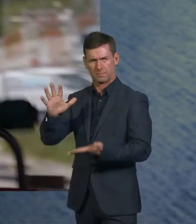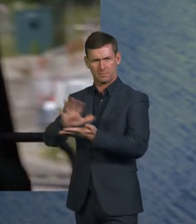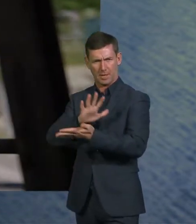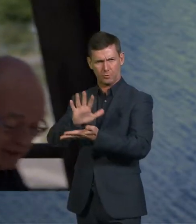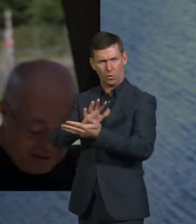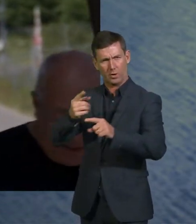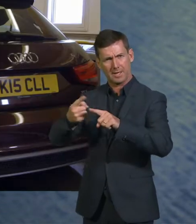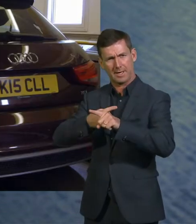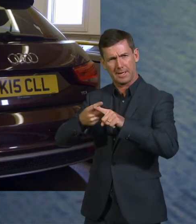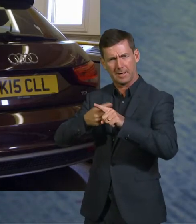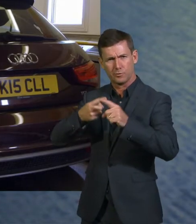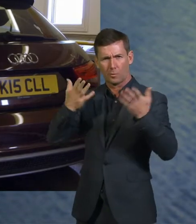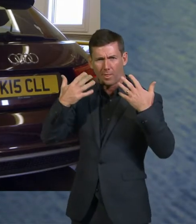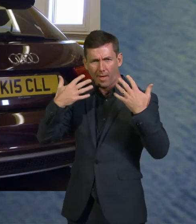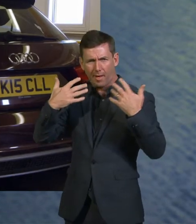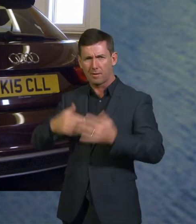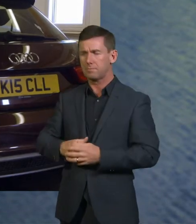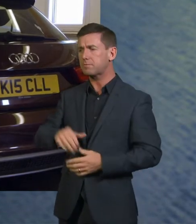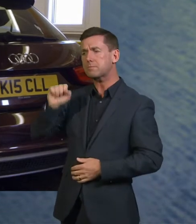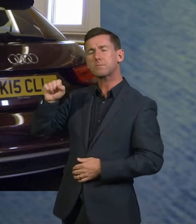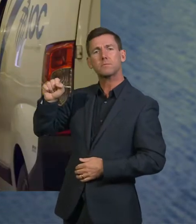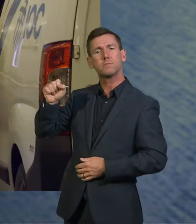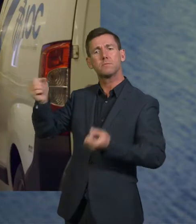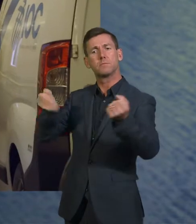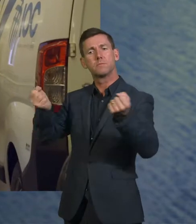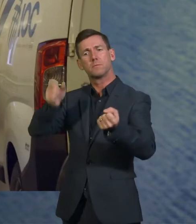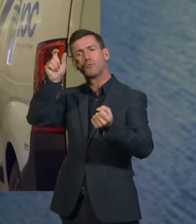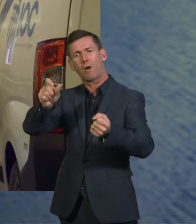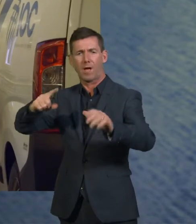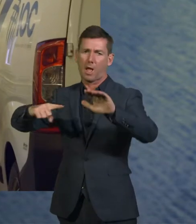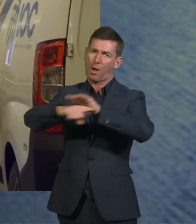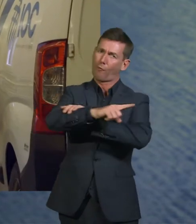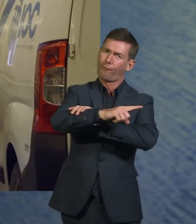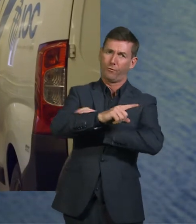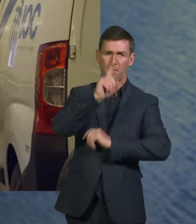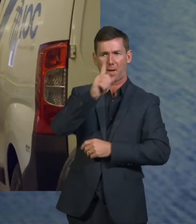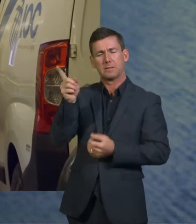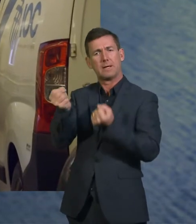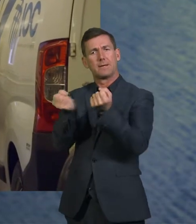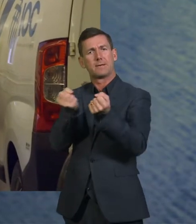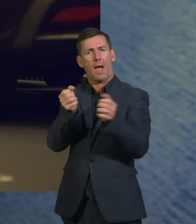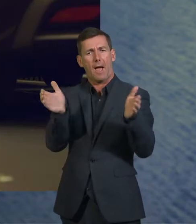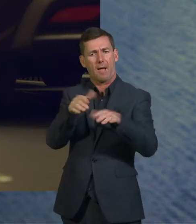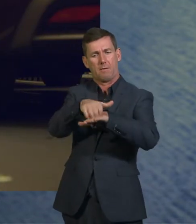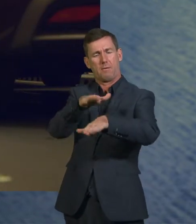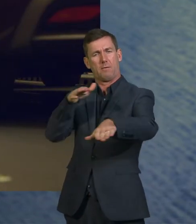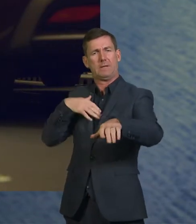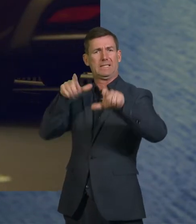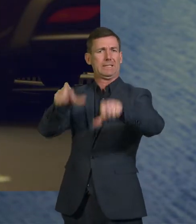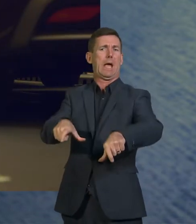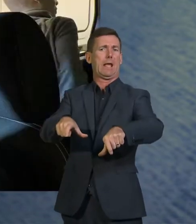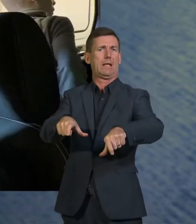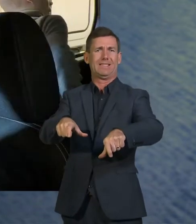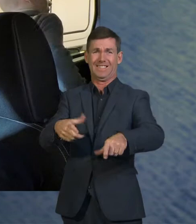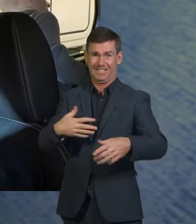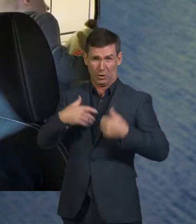Yeah. Unlike truckers, tourists stay with their vehicles in the enclosed passenger shuttles, which isn't always a good thing.